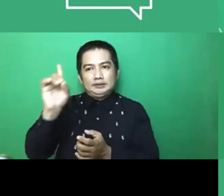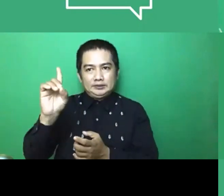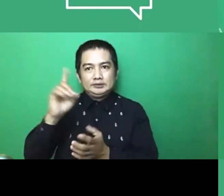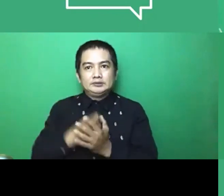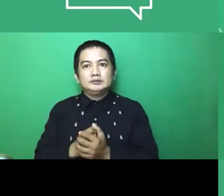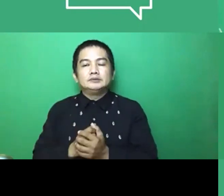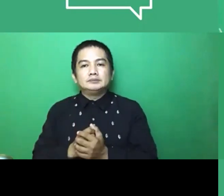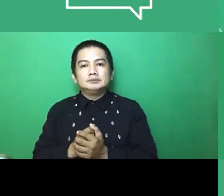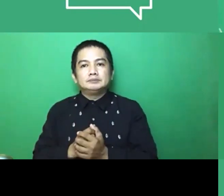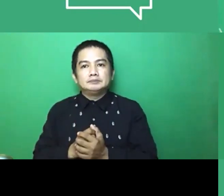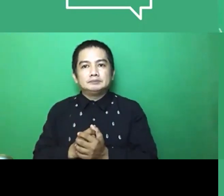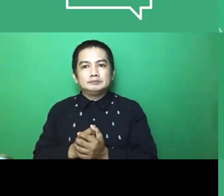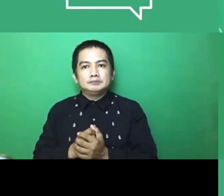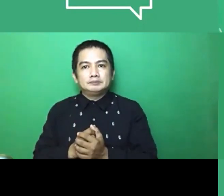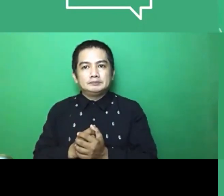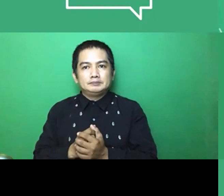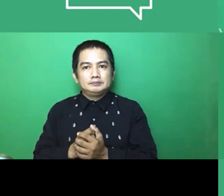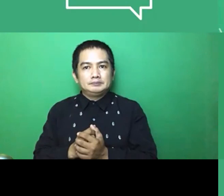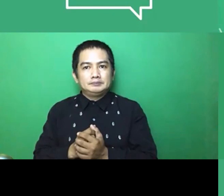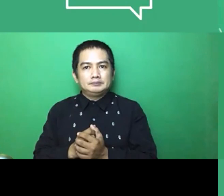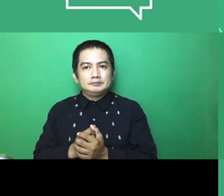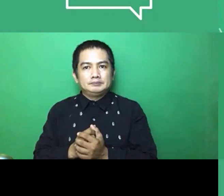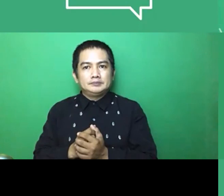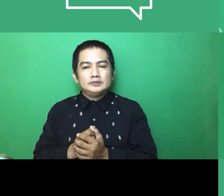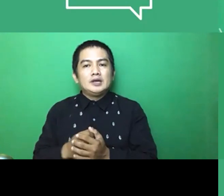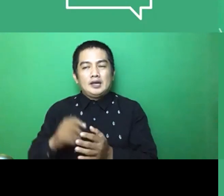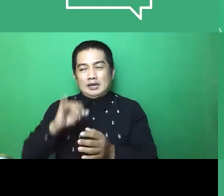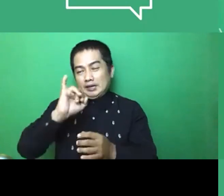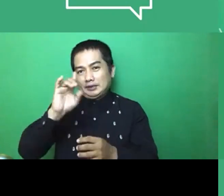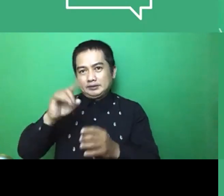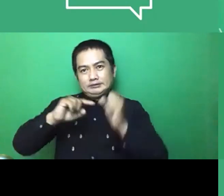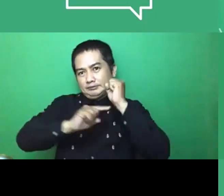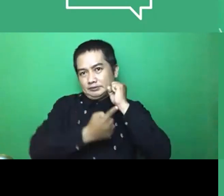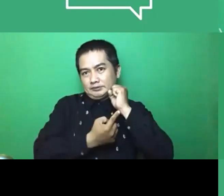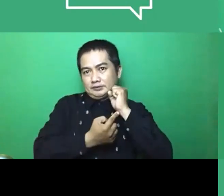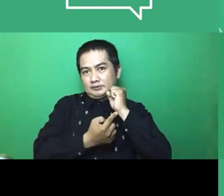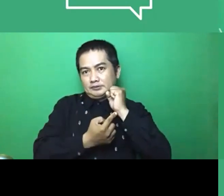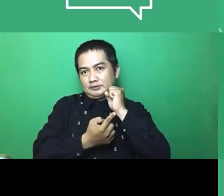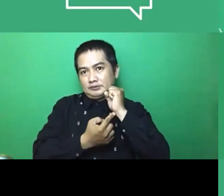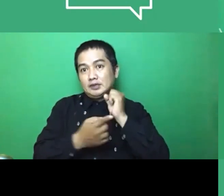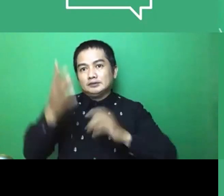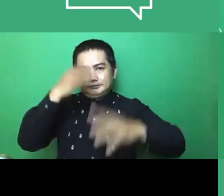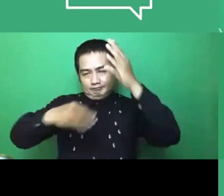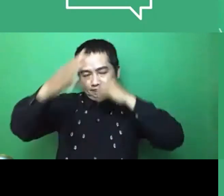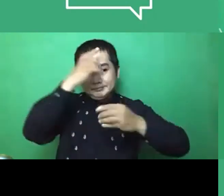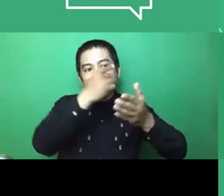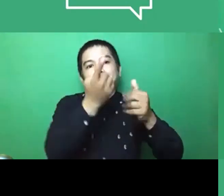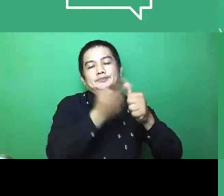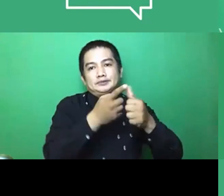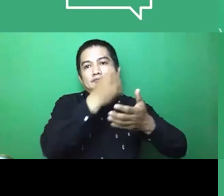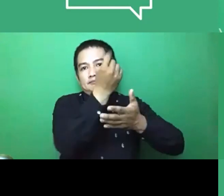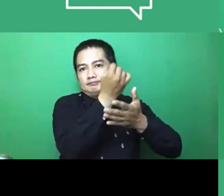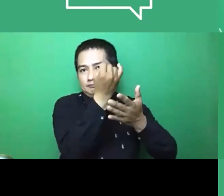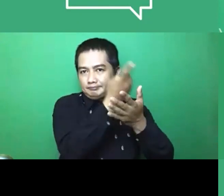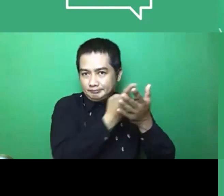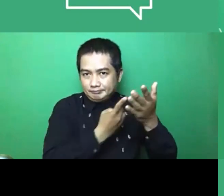But yeah, there. So ID started, and it was where I started learning about design. But it wasn't